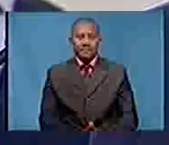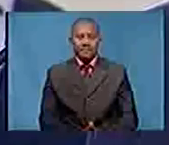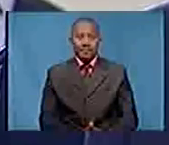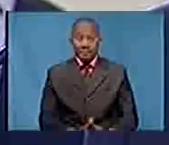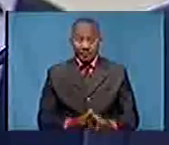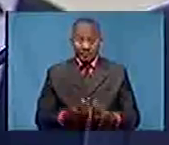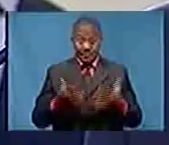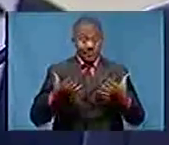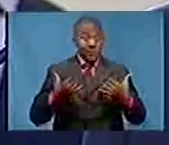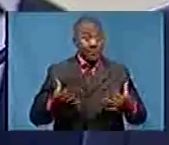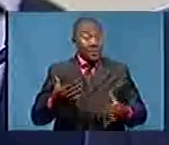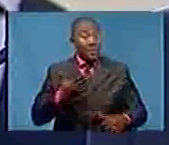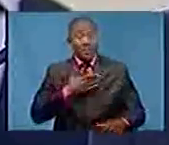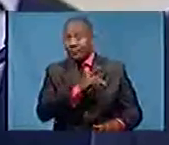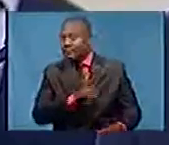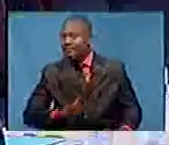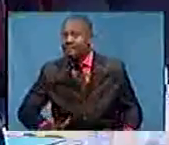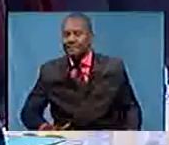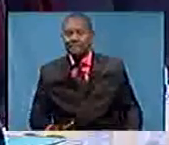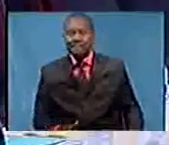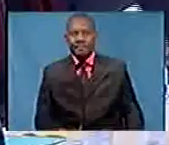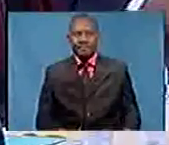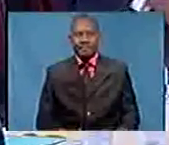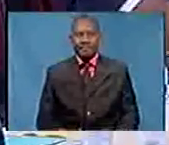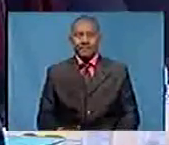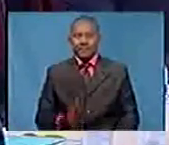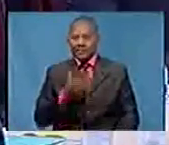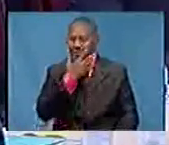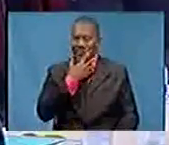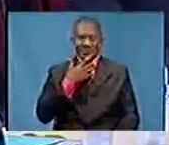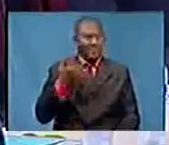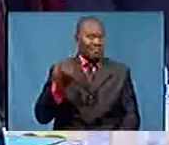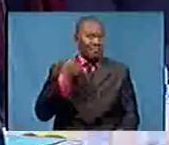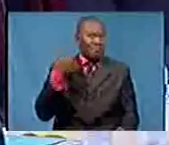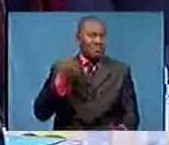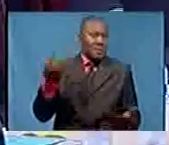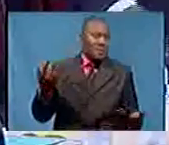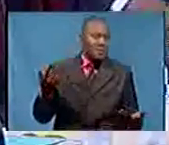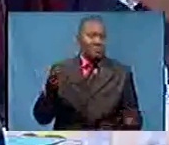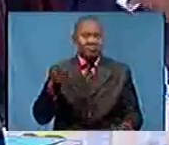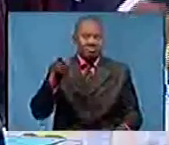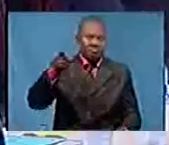Now, my lord, the practice has been to